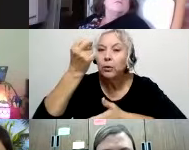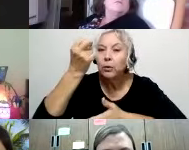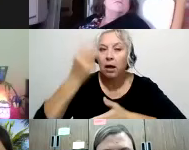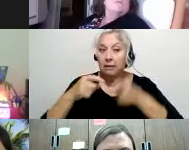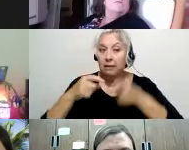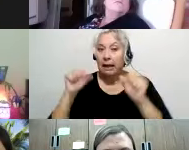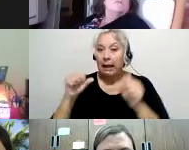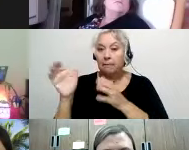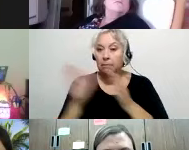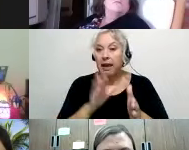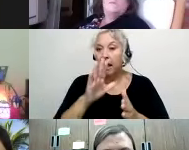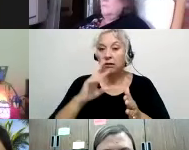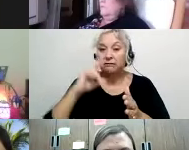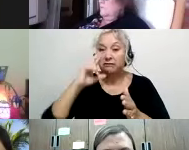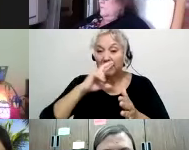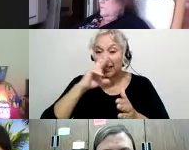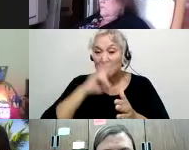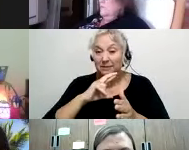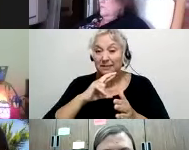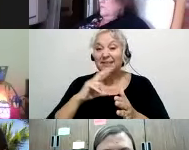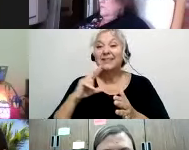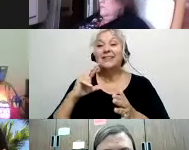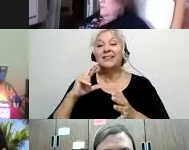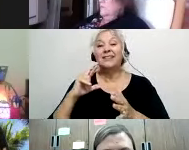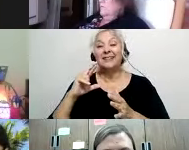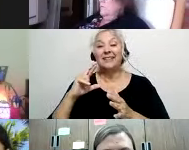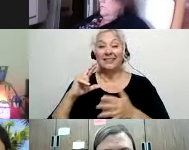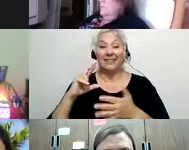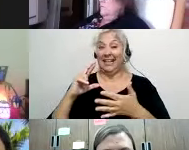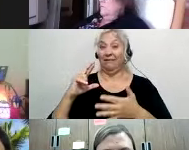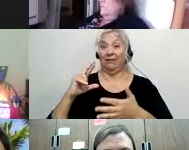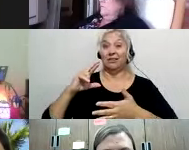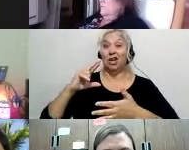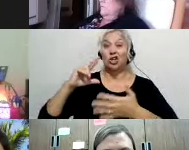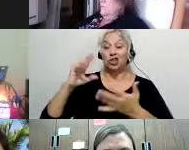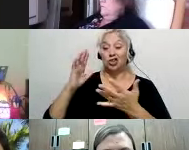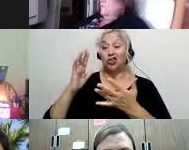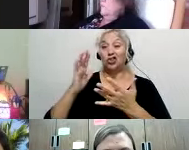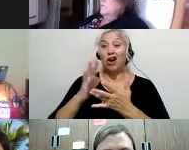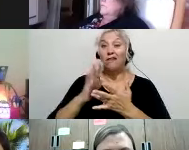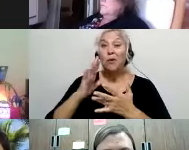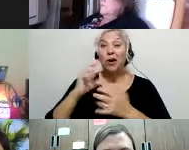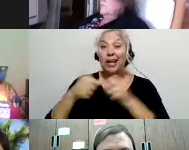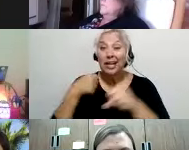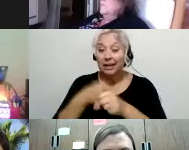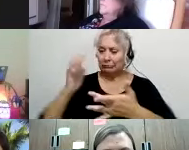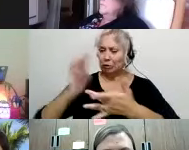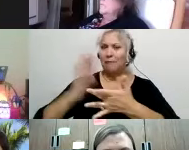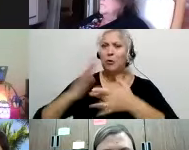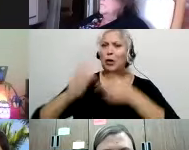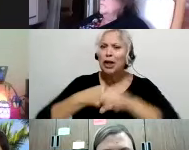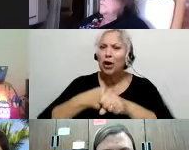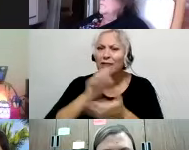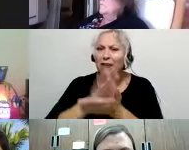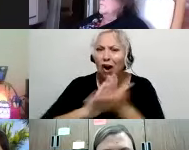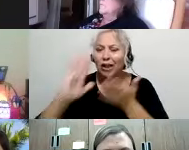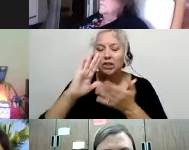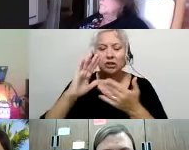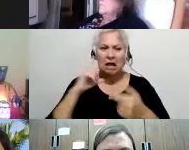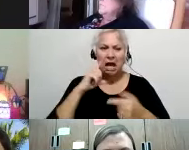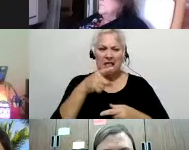out their freshman and sophomore years of college, which I think is pretty cool. And it just gives the subject area, and it actually has